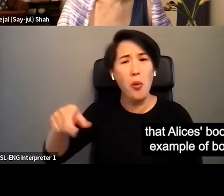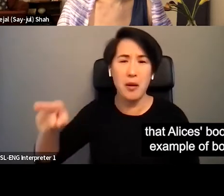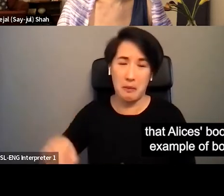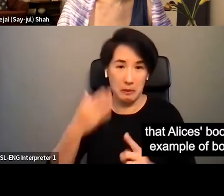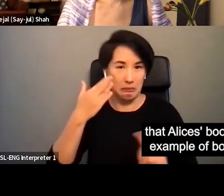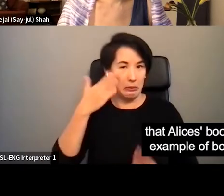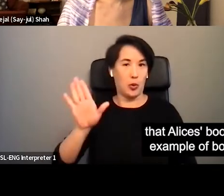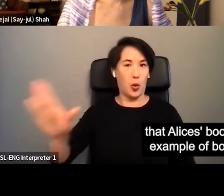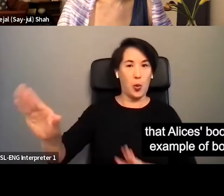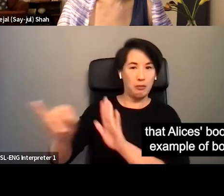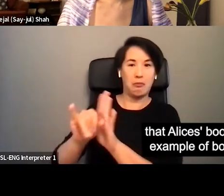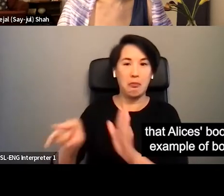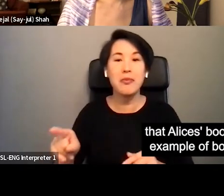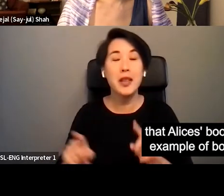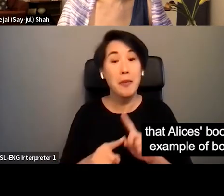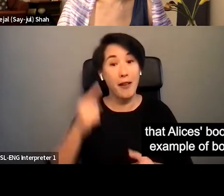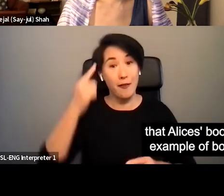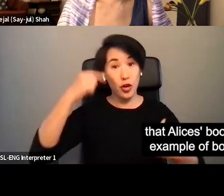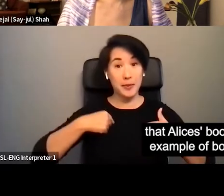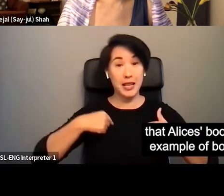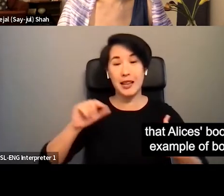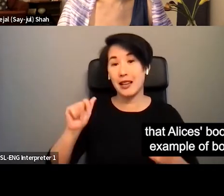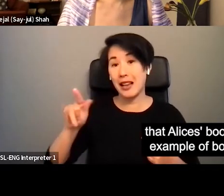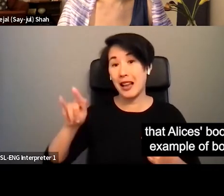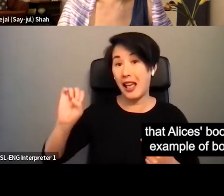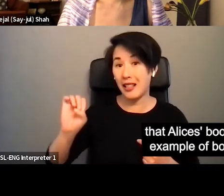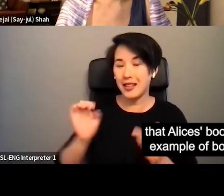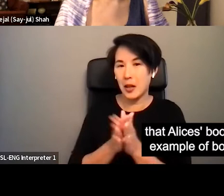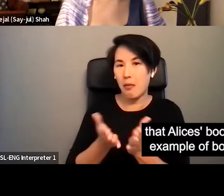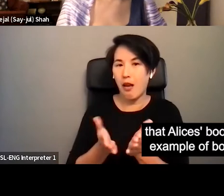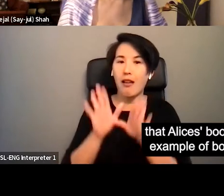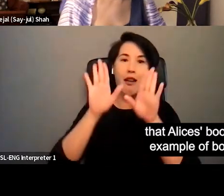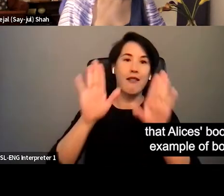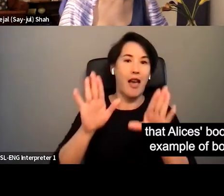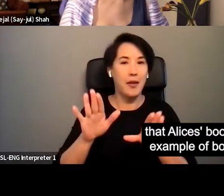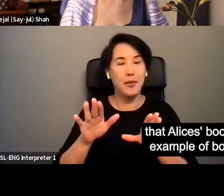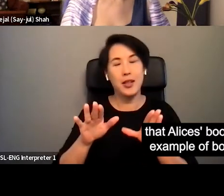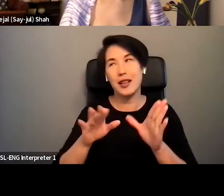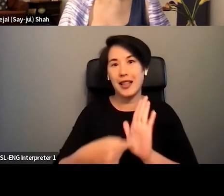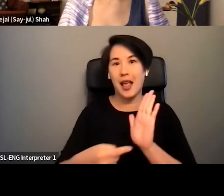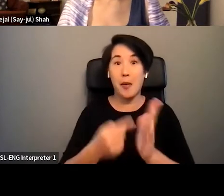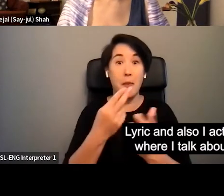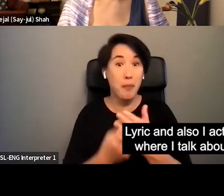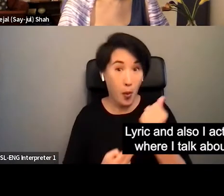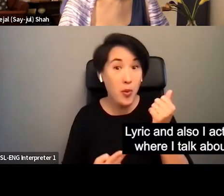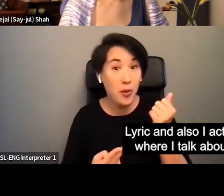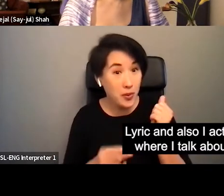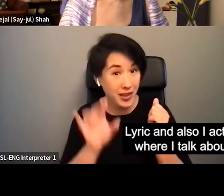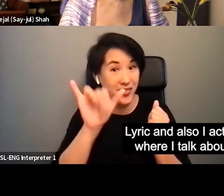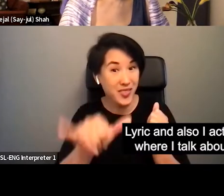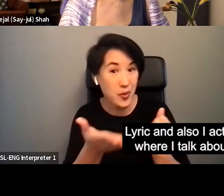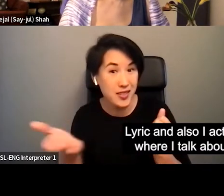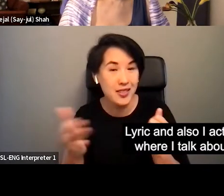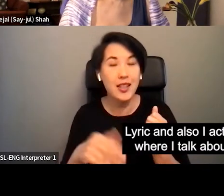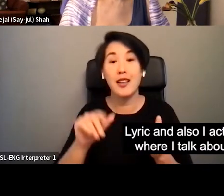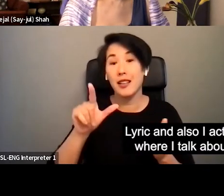that Alice's book is just such a fabulous example of both of those things. Lyric, and